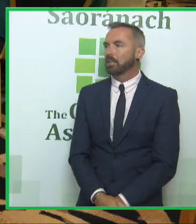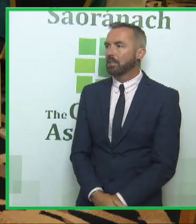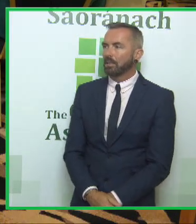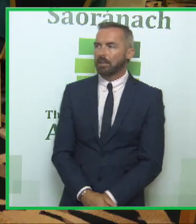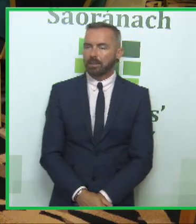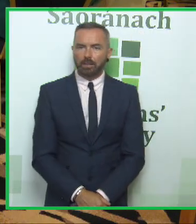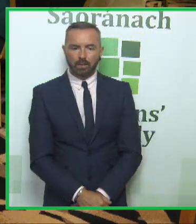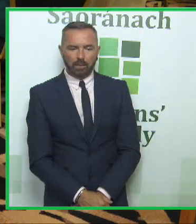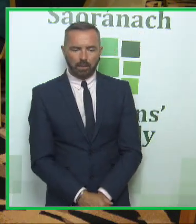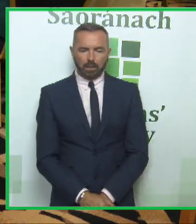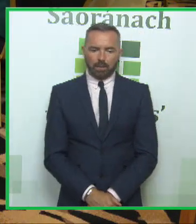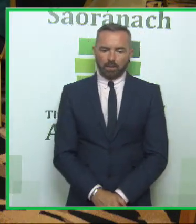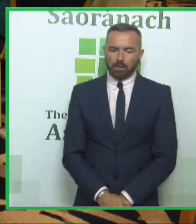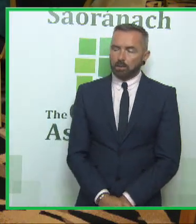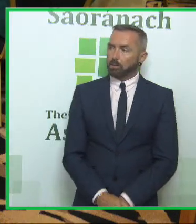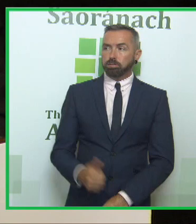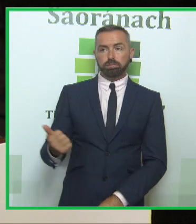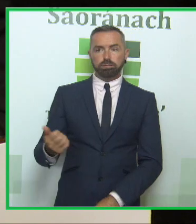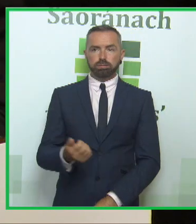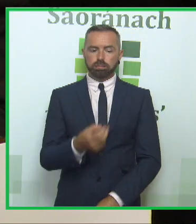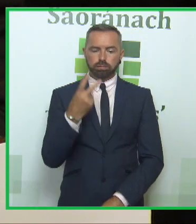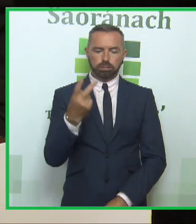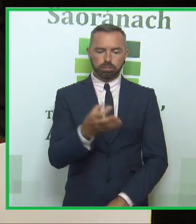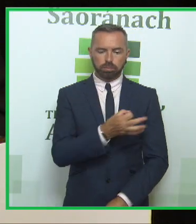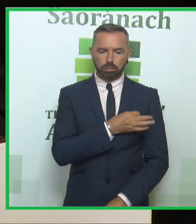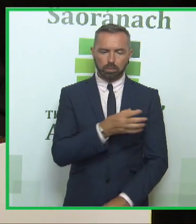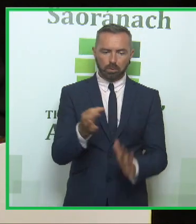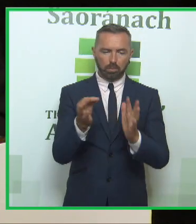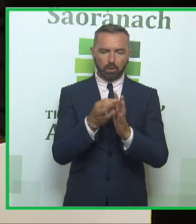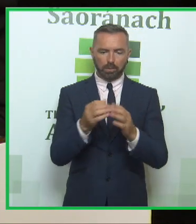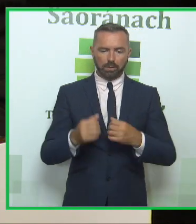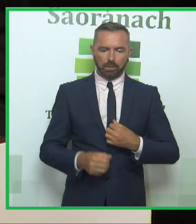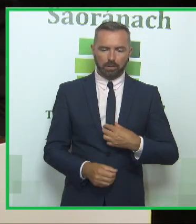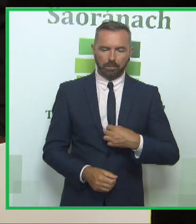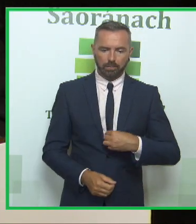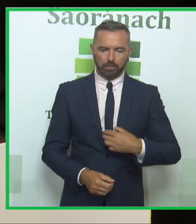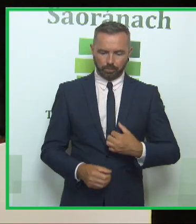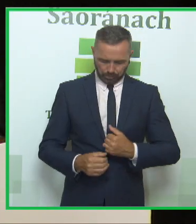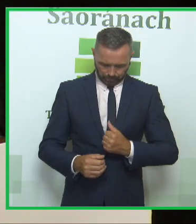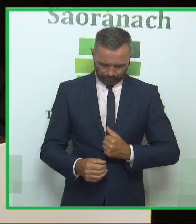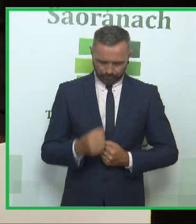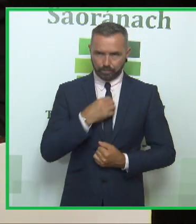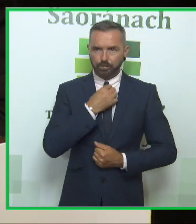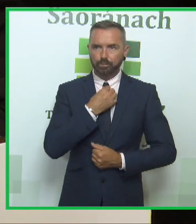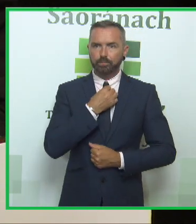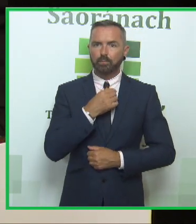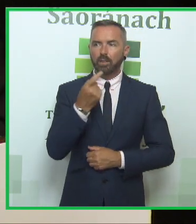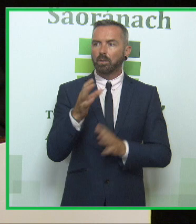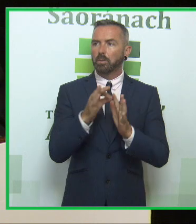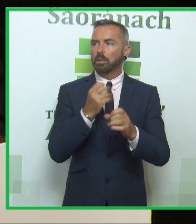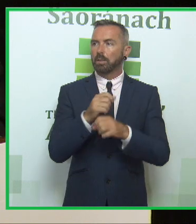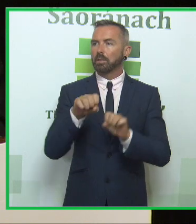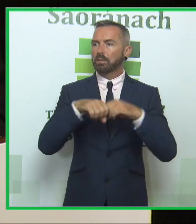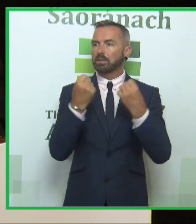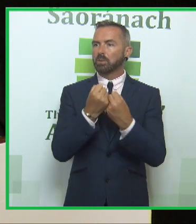Thank you very much, and 2 very strong points I think that did come through at the weekend, oversight, and I'm glad you picked up on the issue of social capital and how diverse that